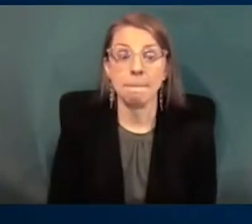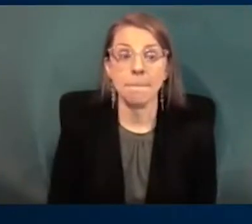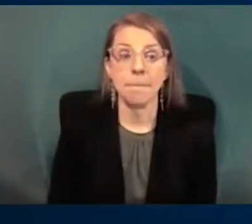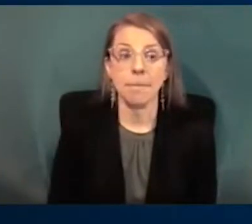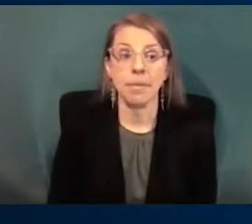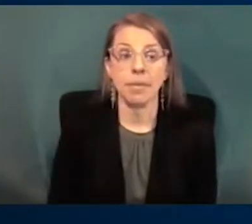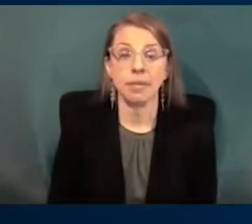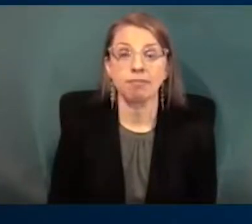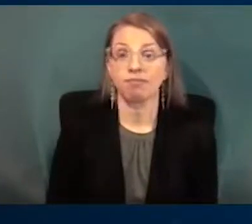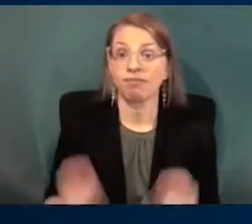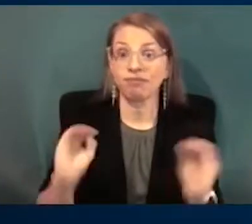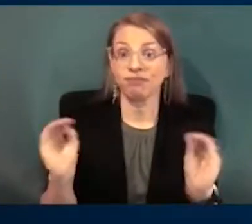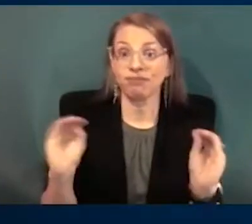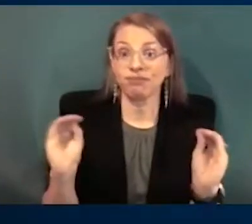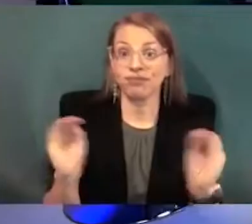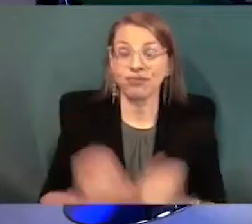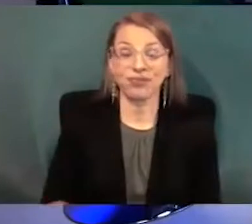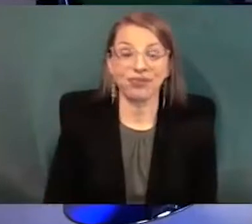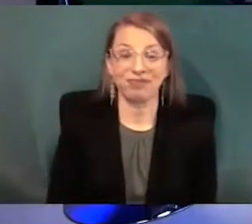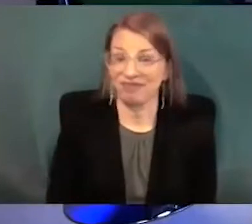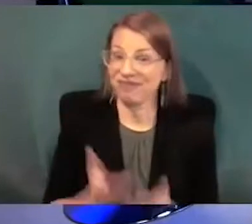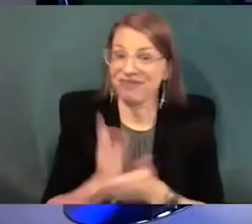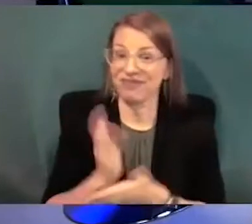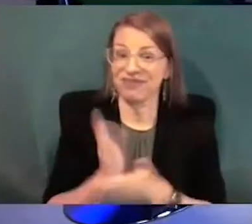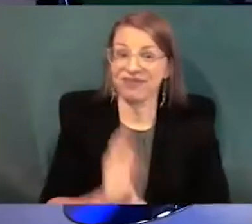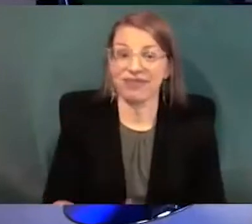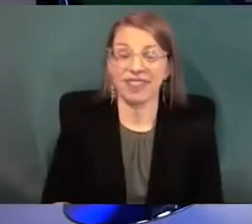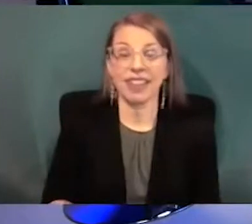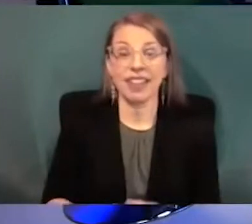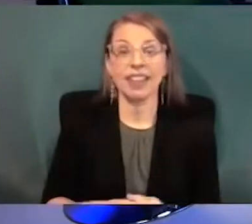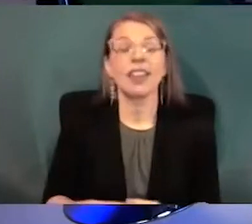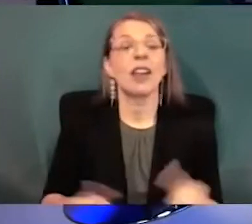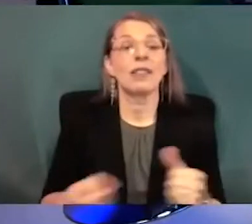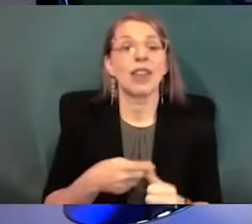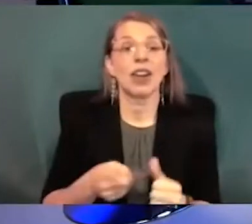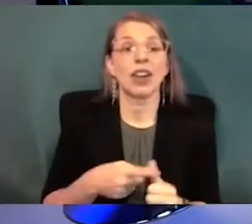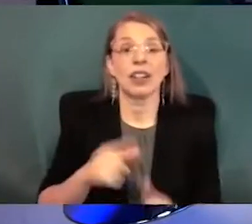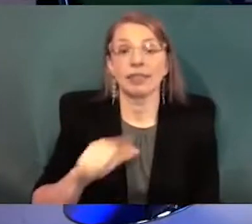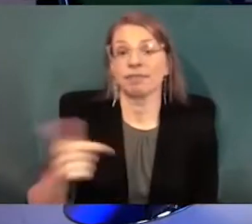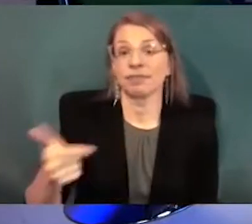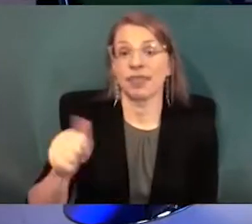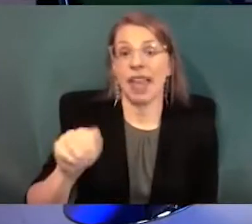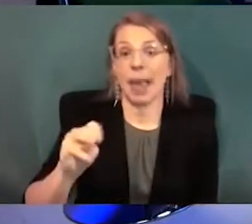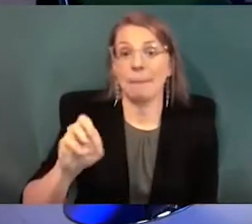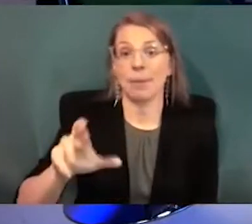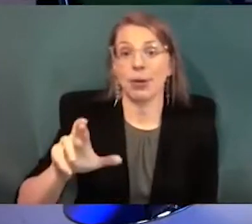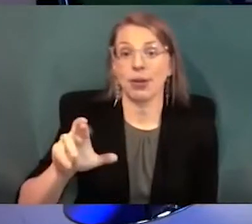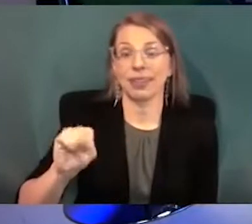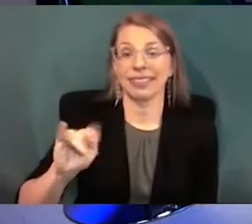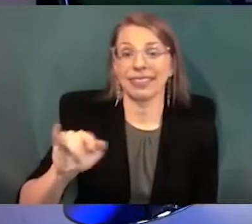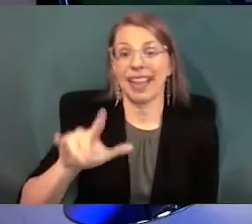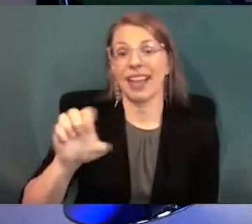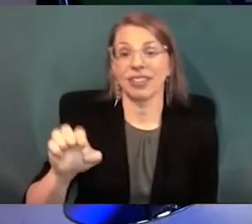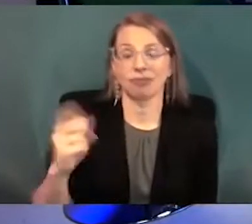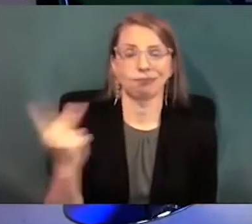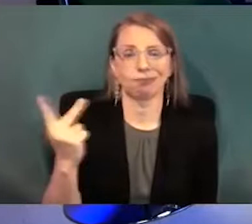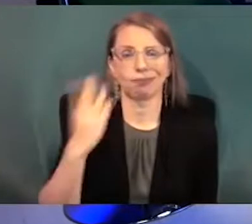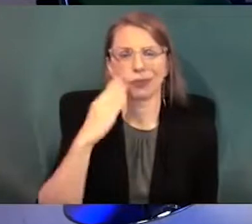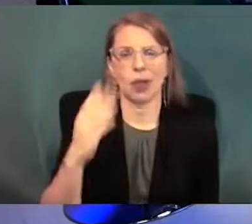Not Not at this hearing time. any. All right. I want to turn first to Amber Stiles. Amber, you and I have known each other for a lot of years,